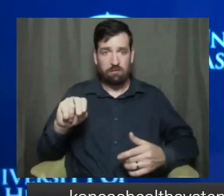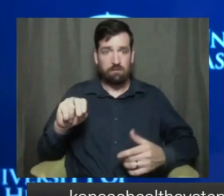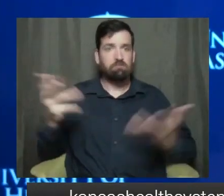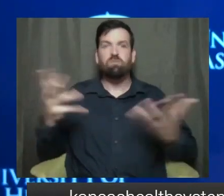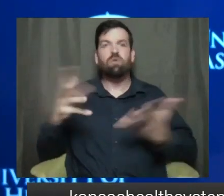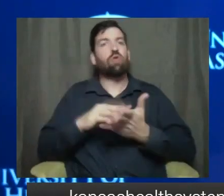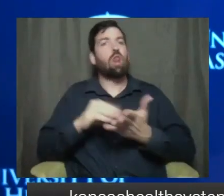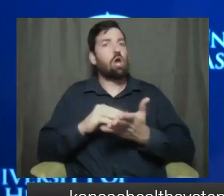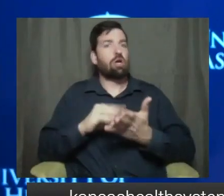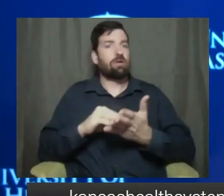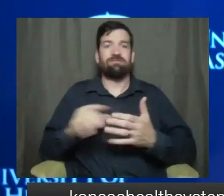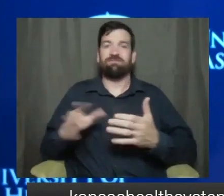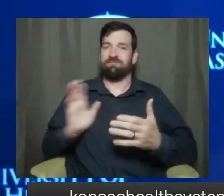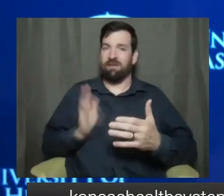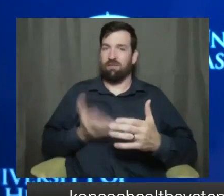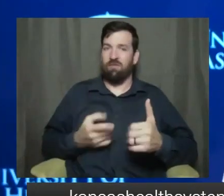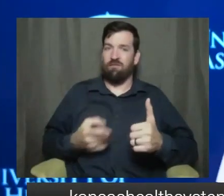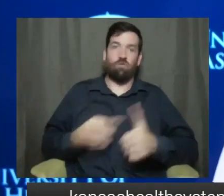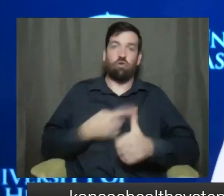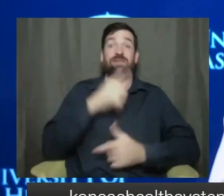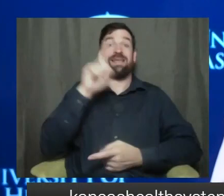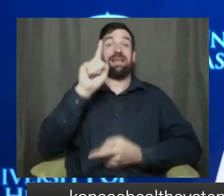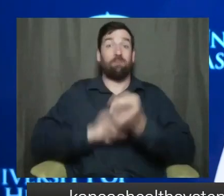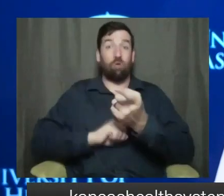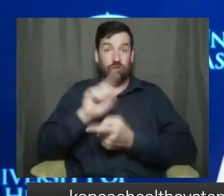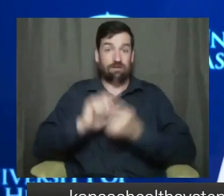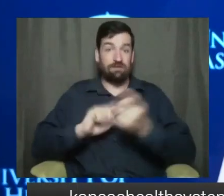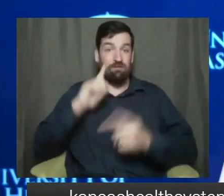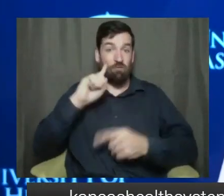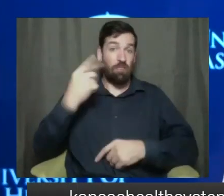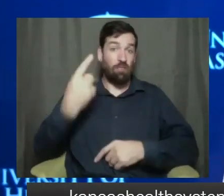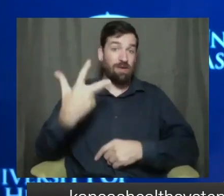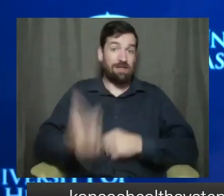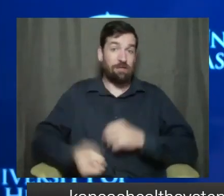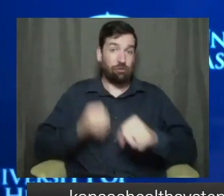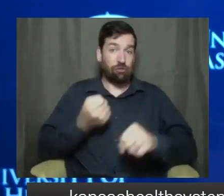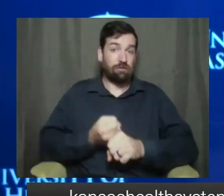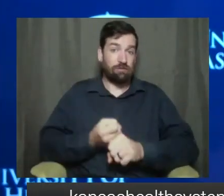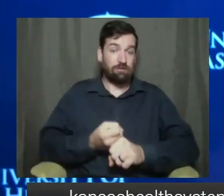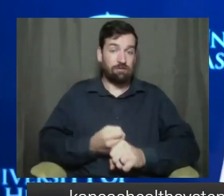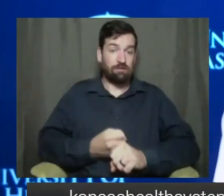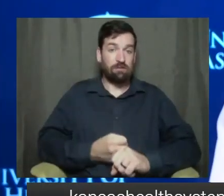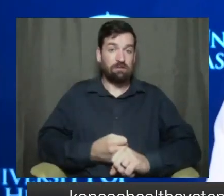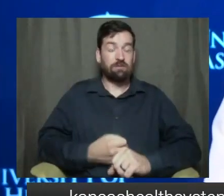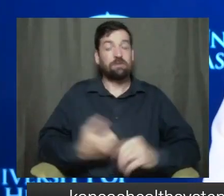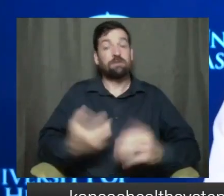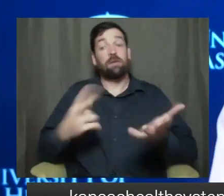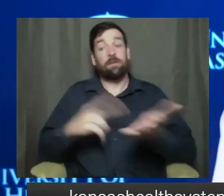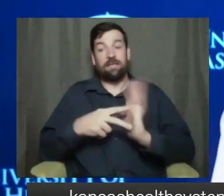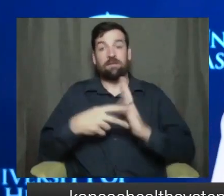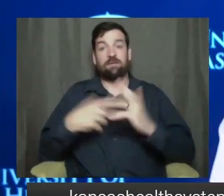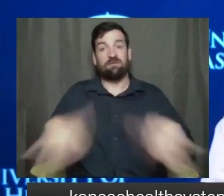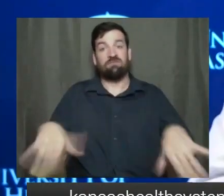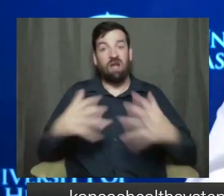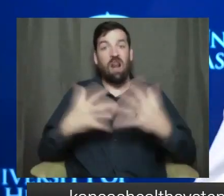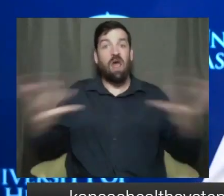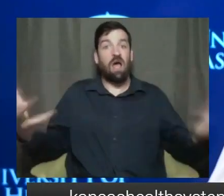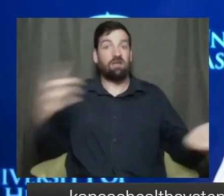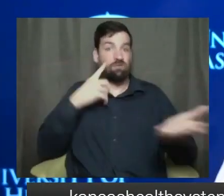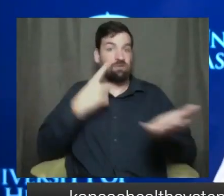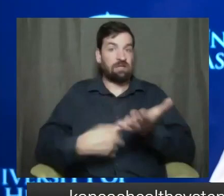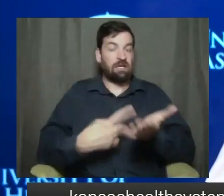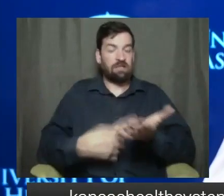with? Our first in-person meeting in 3 years. So, I mean, there was lots of stuff to talk about. It was very heavily